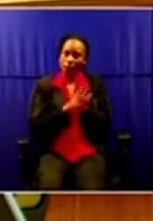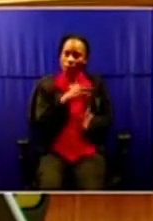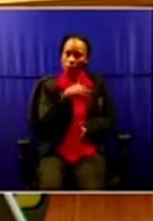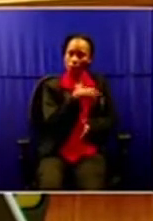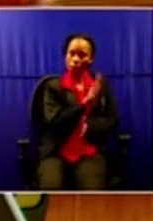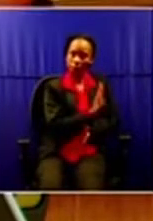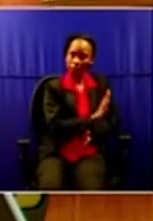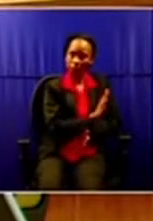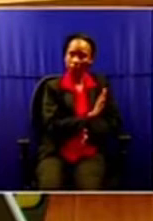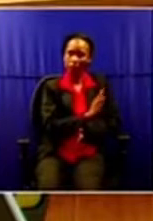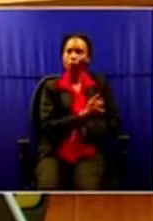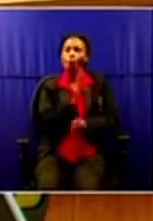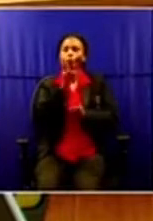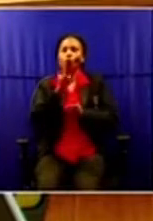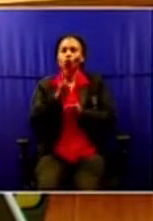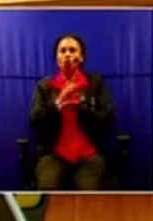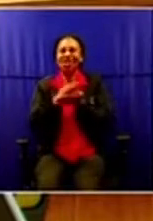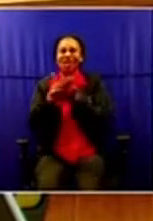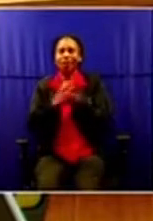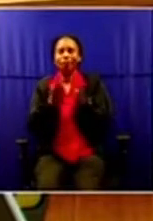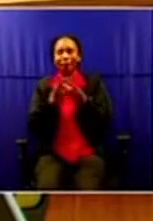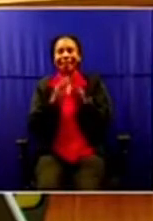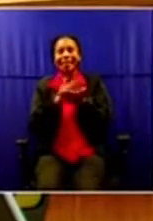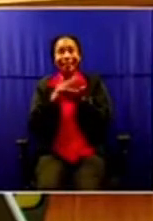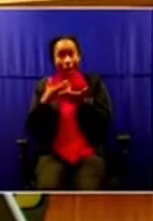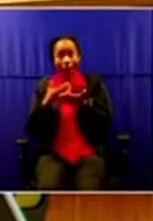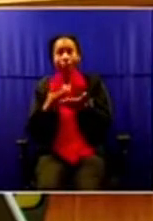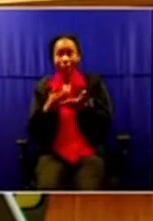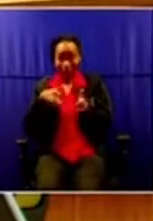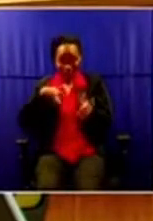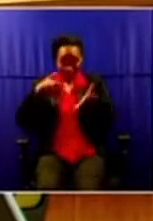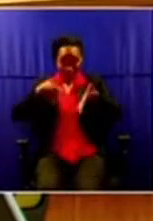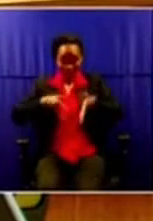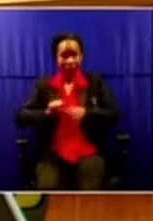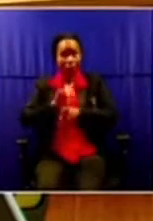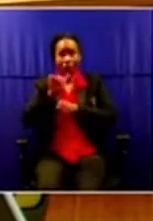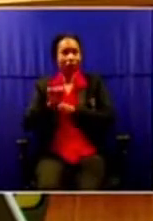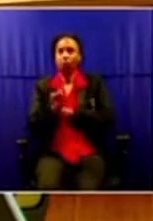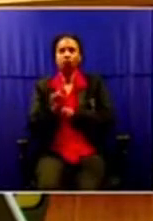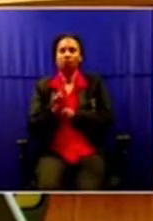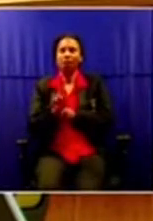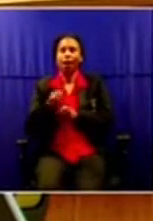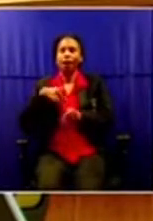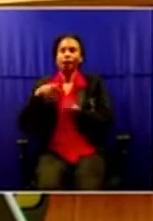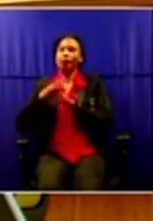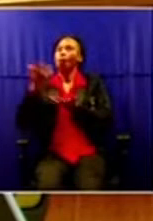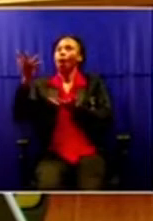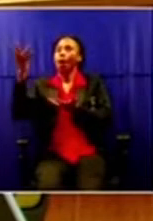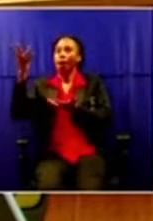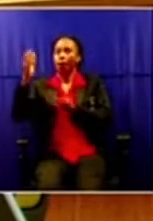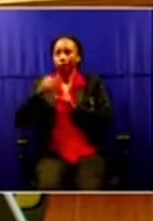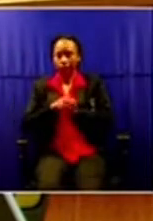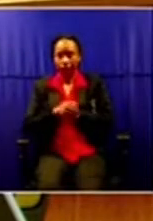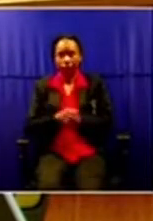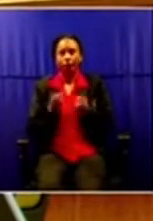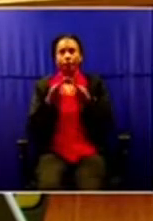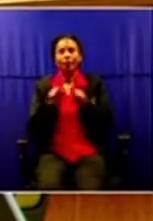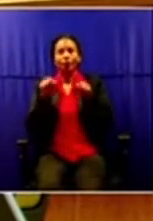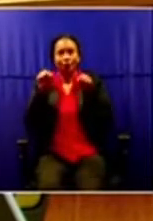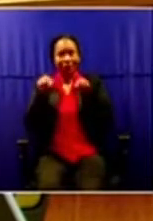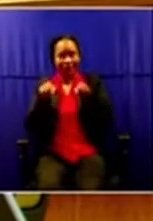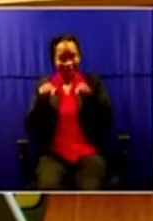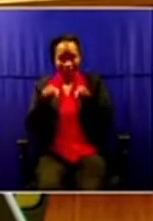by some who are not even in South Africa but elsewhere. However, this wealth